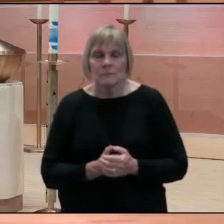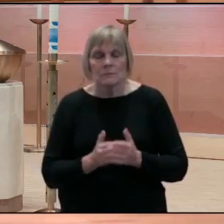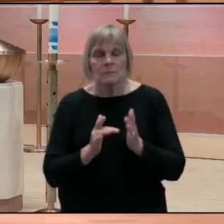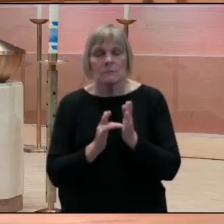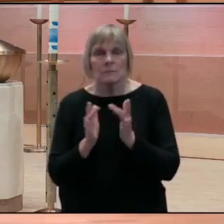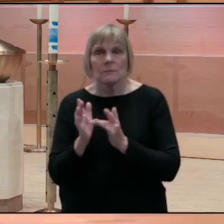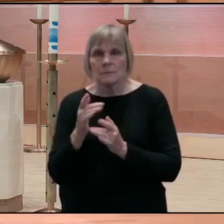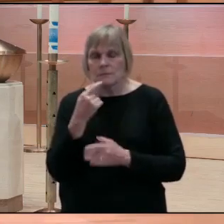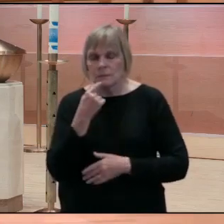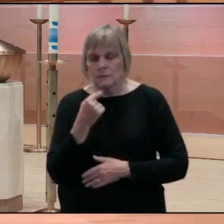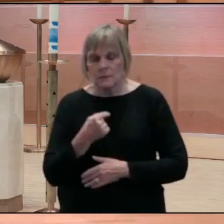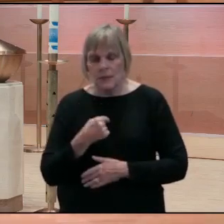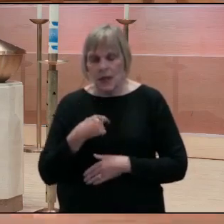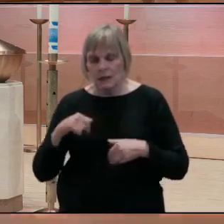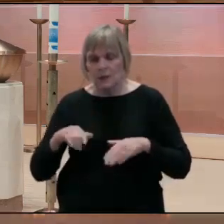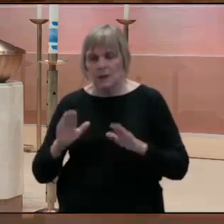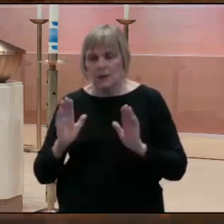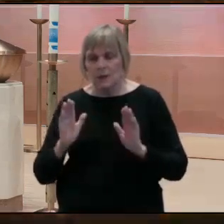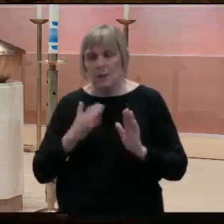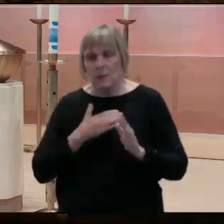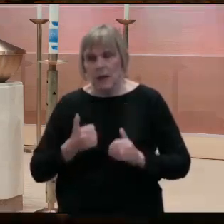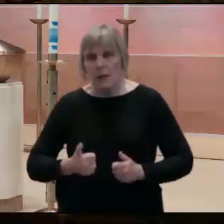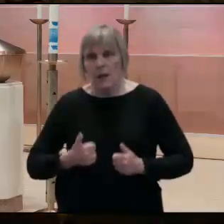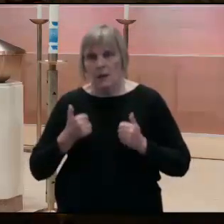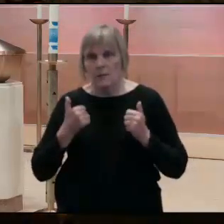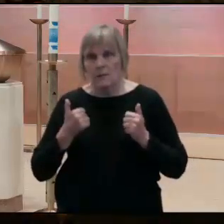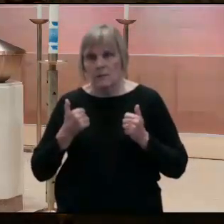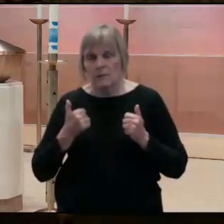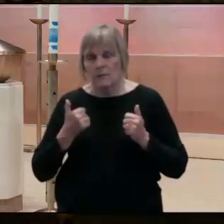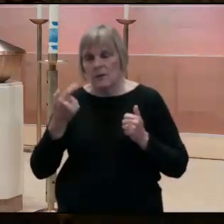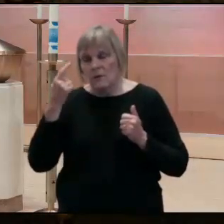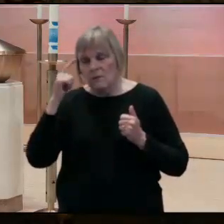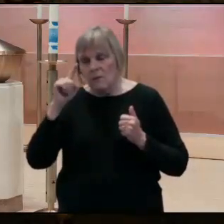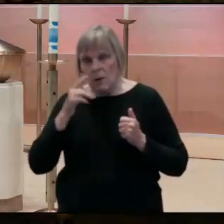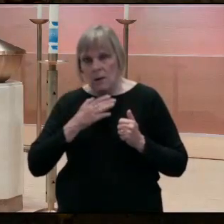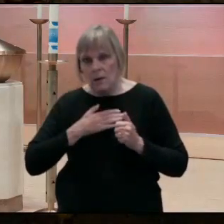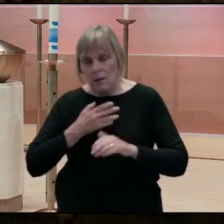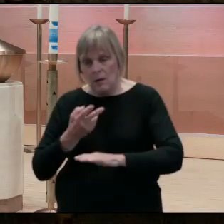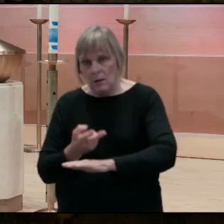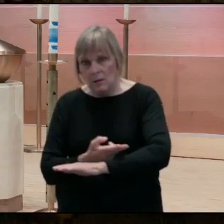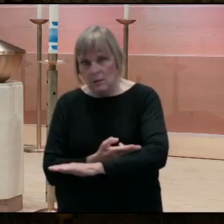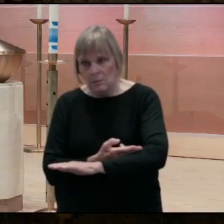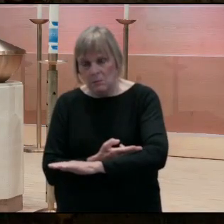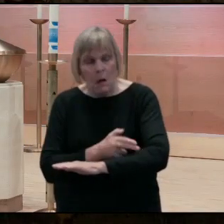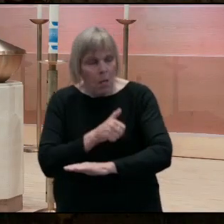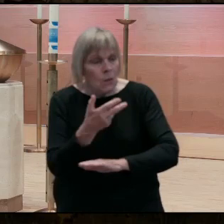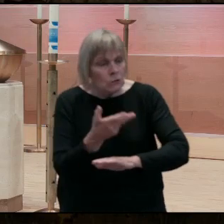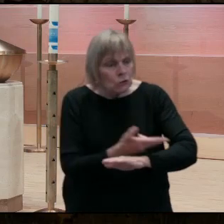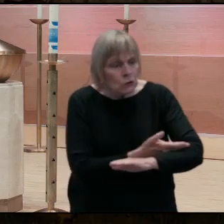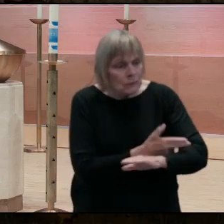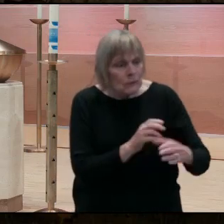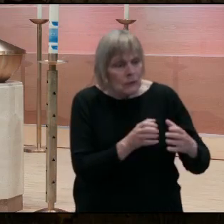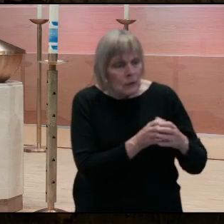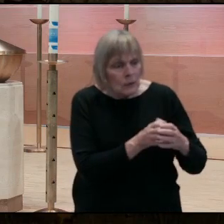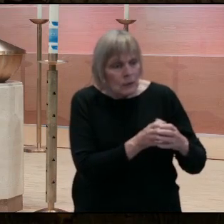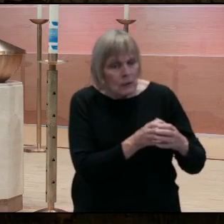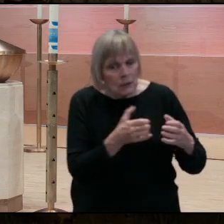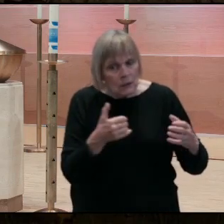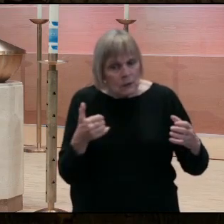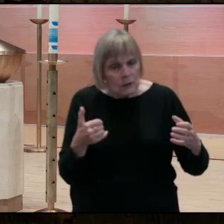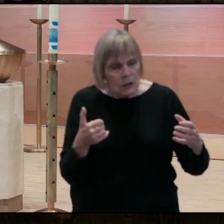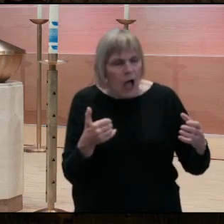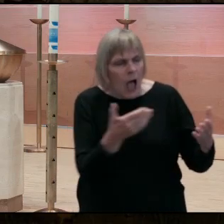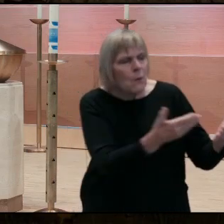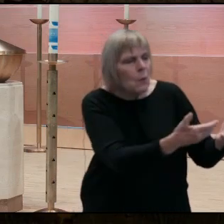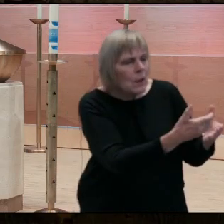Jesus says, so I sacrifice my life for the sheep. I have other sheep too that are not in the sheepfold. I must bring